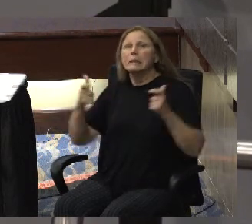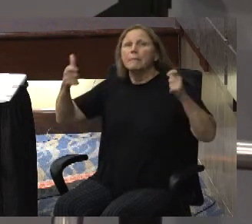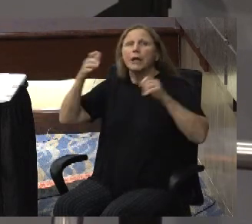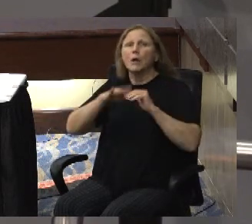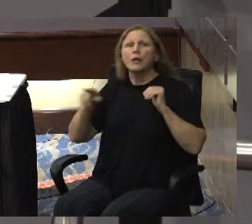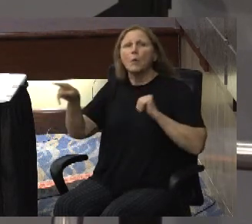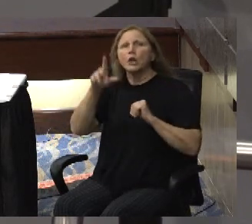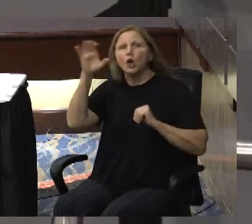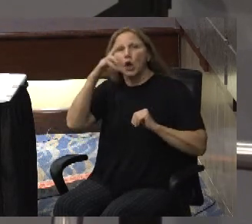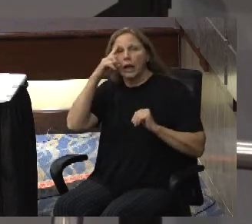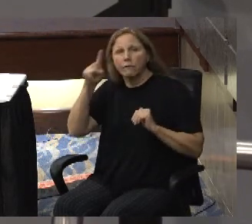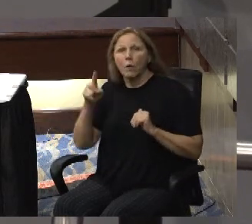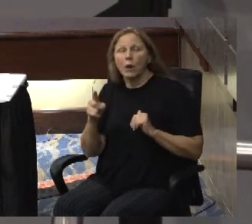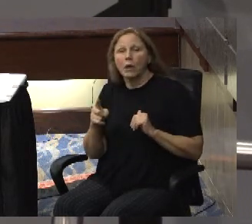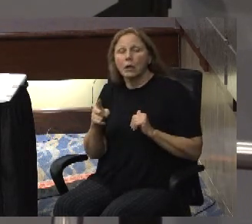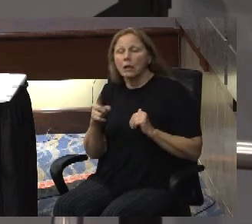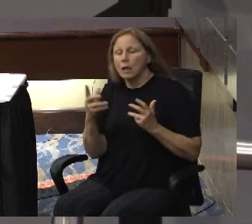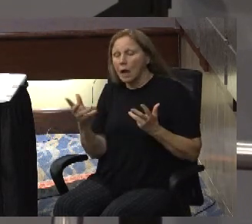y'all are looking for.